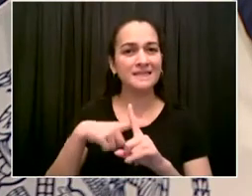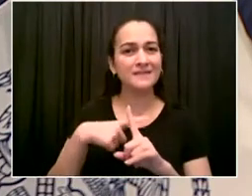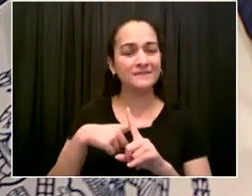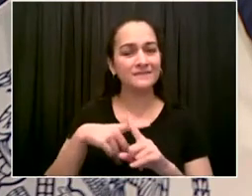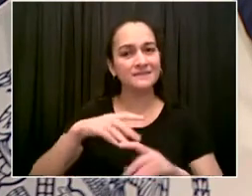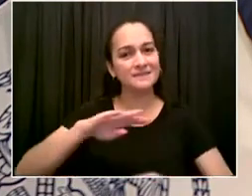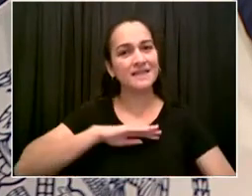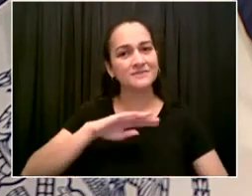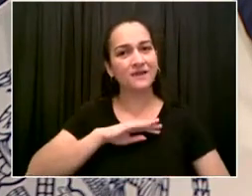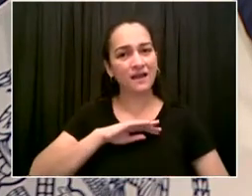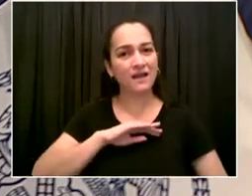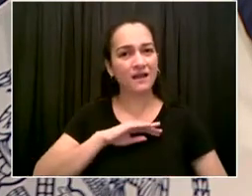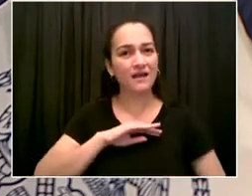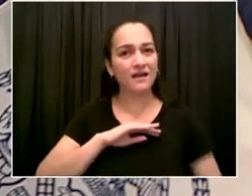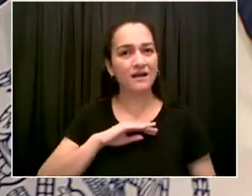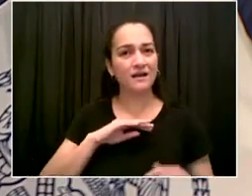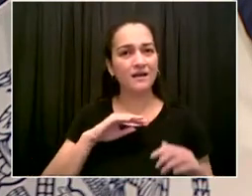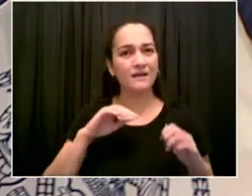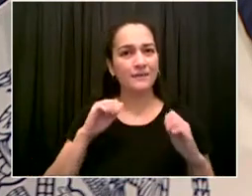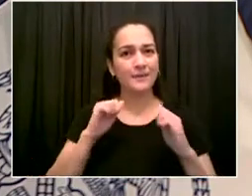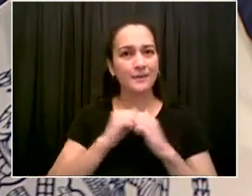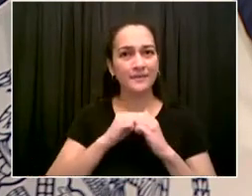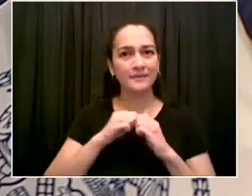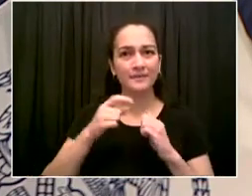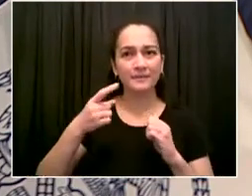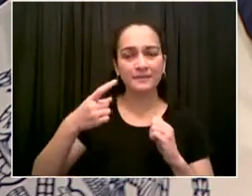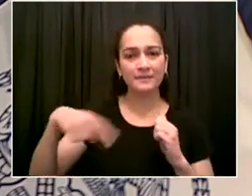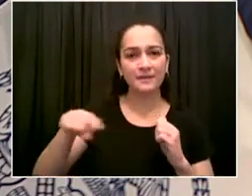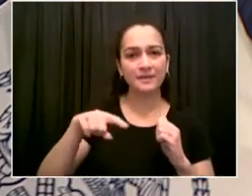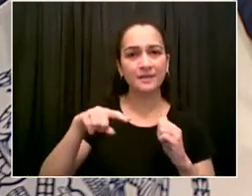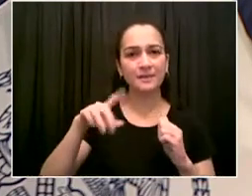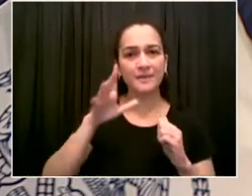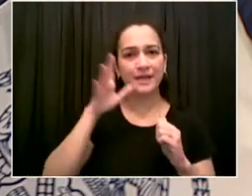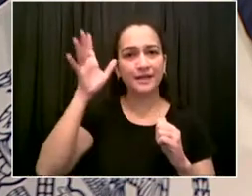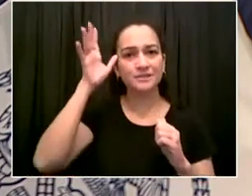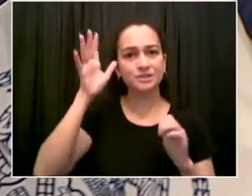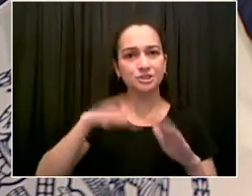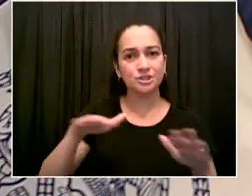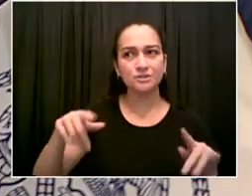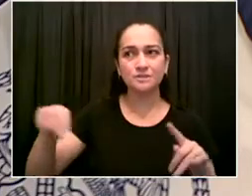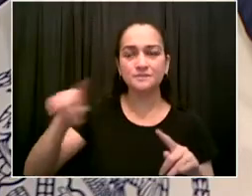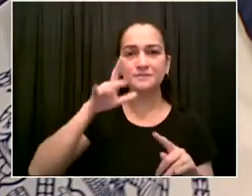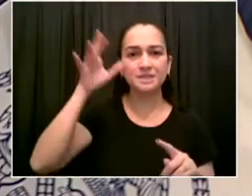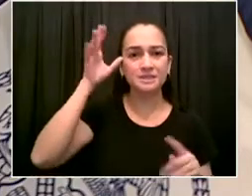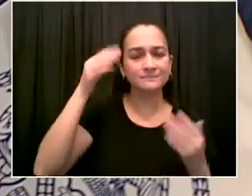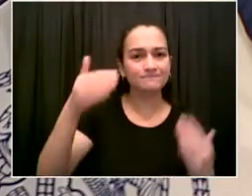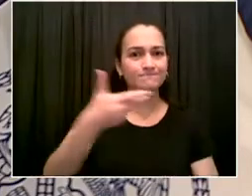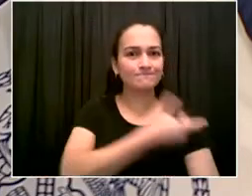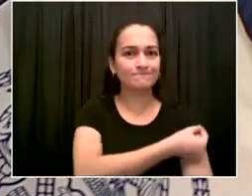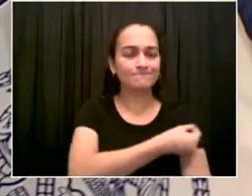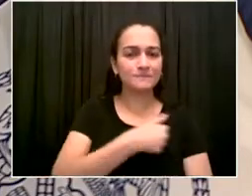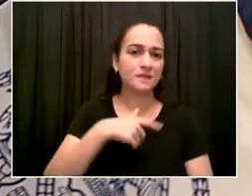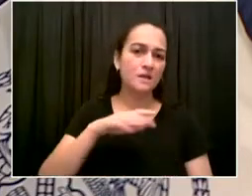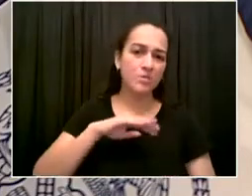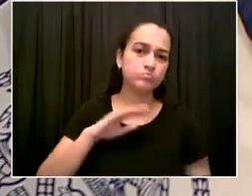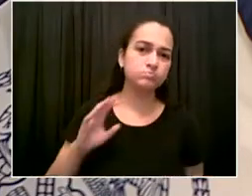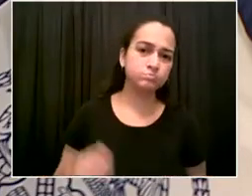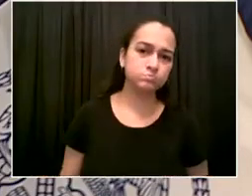kids vaccinated. I'm very encouraged by what we're seeing amongst the staff, the educators and all